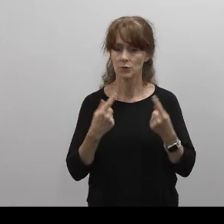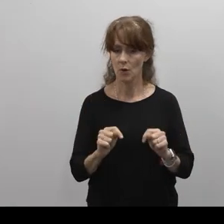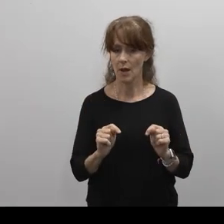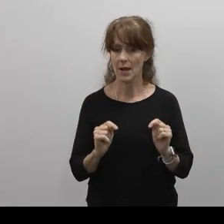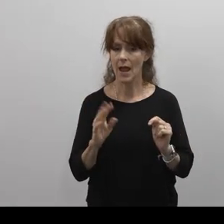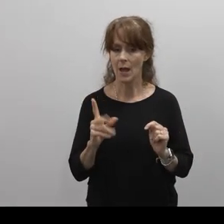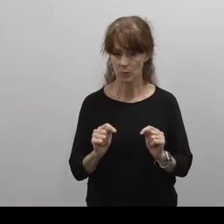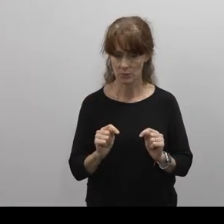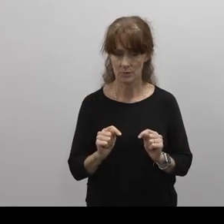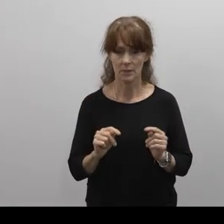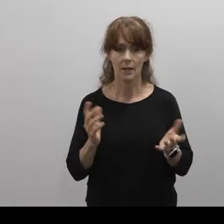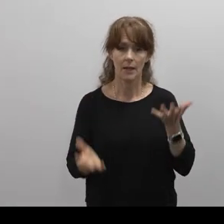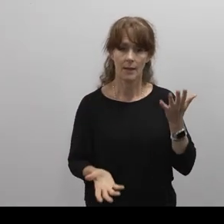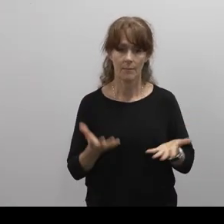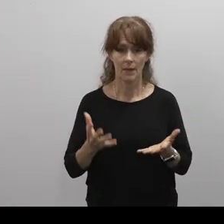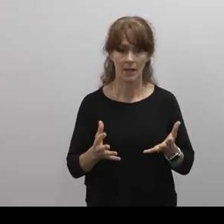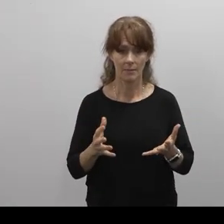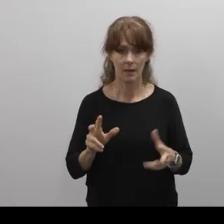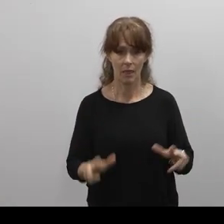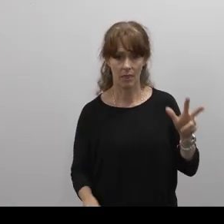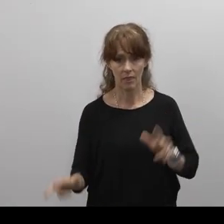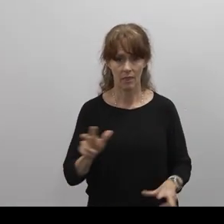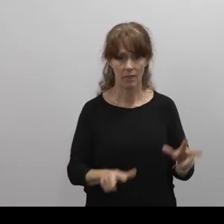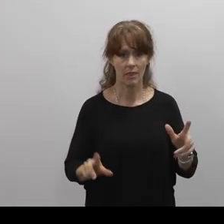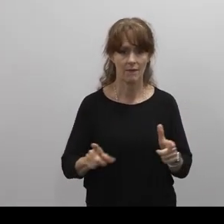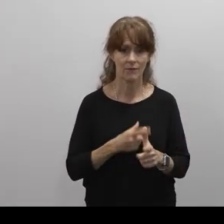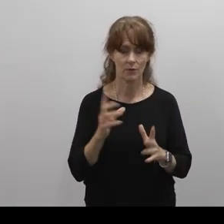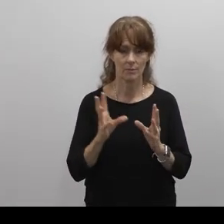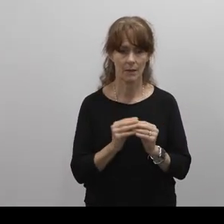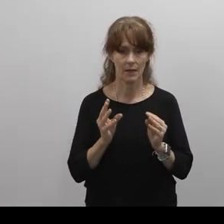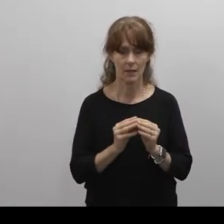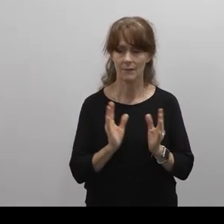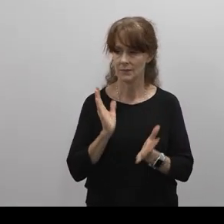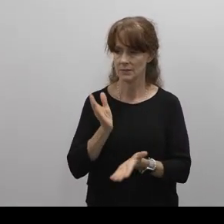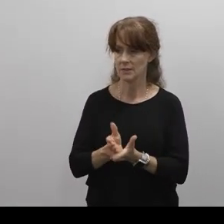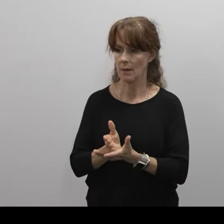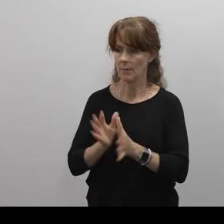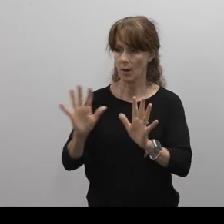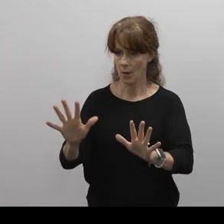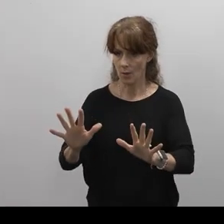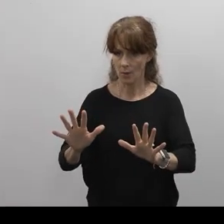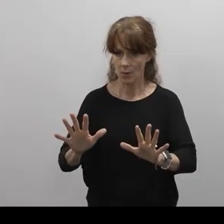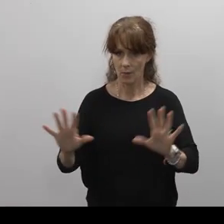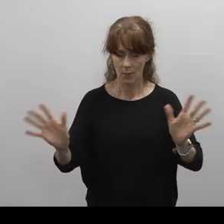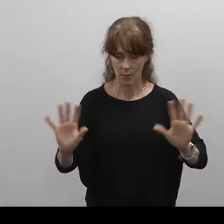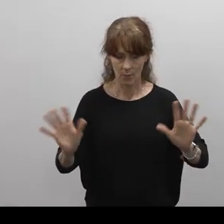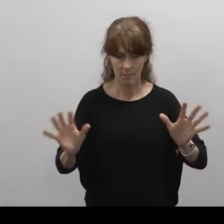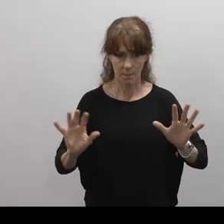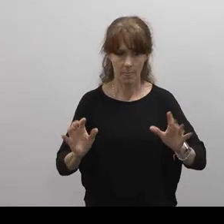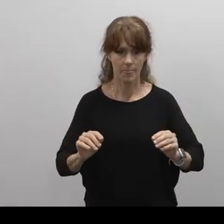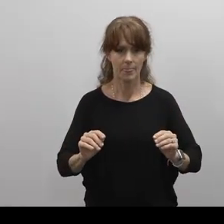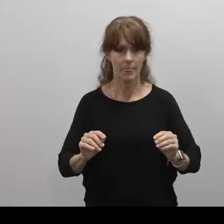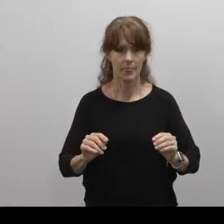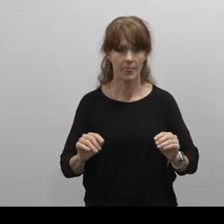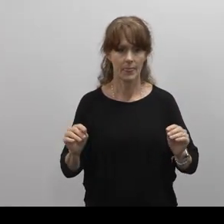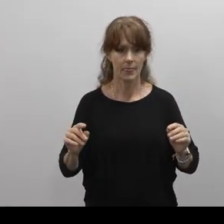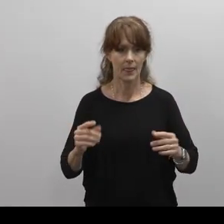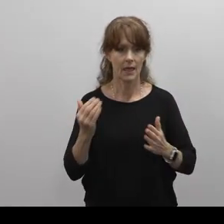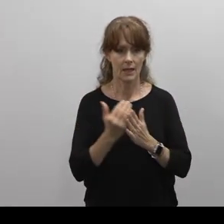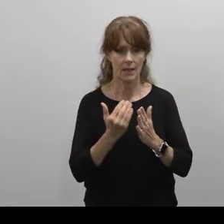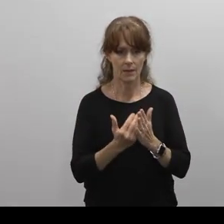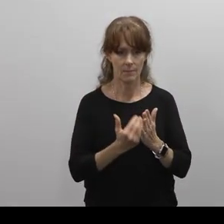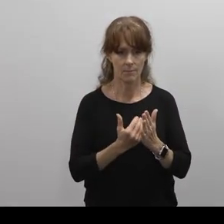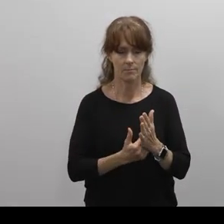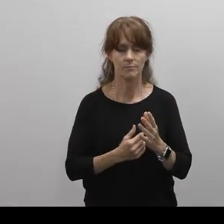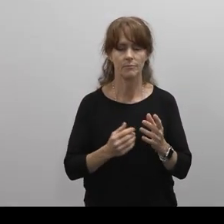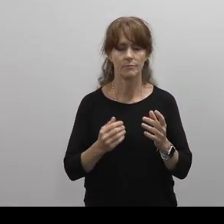out. It may be clunky the first few meetings. We may have to stop and say, here's what's happening right now. This is a consent agenda.